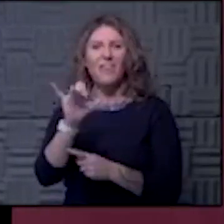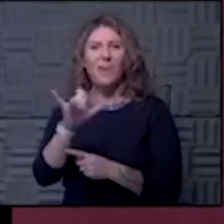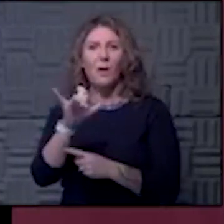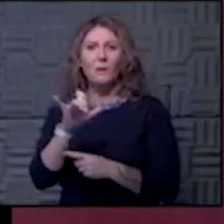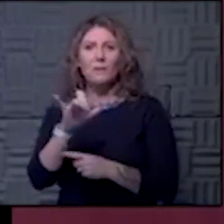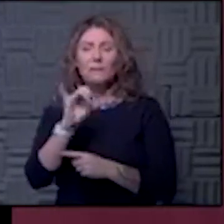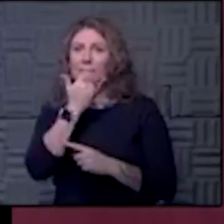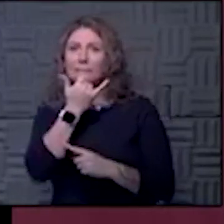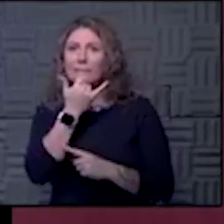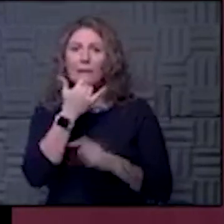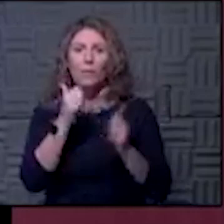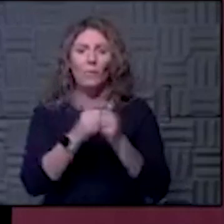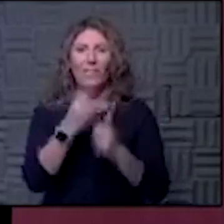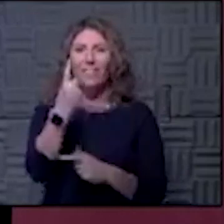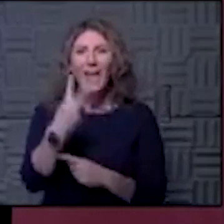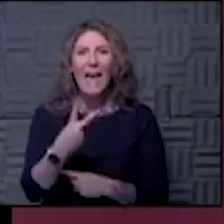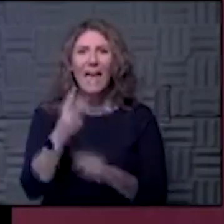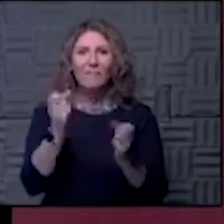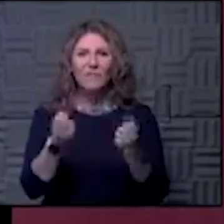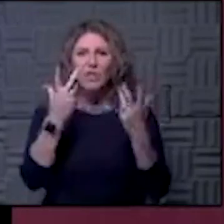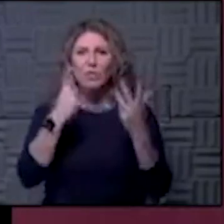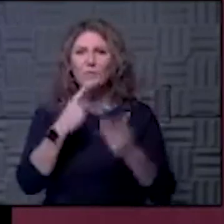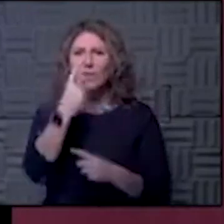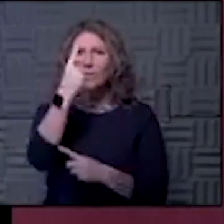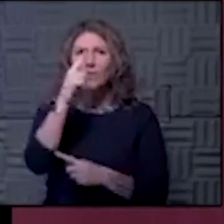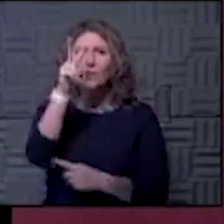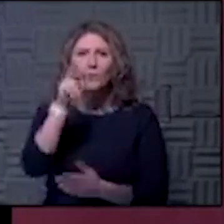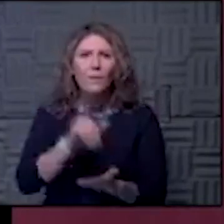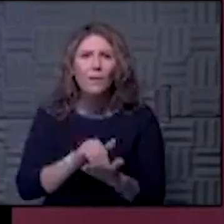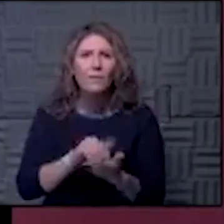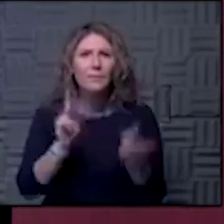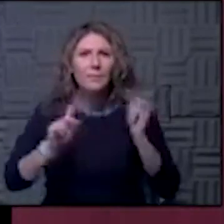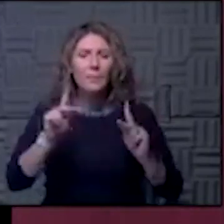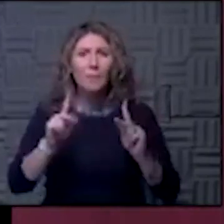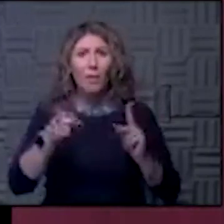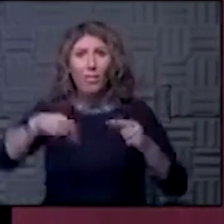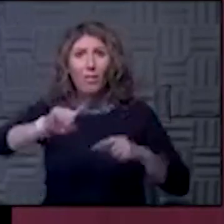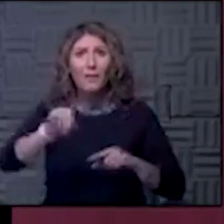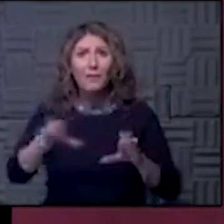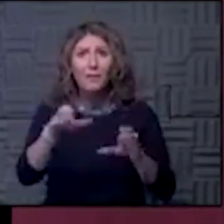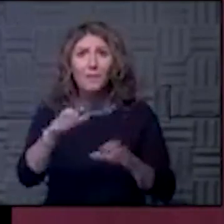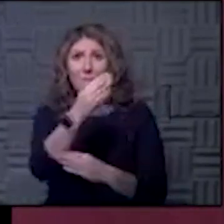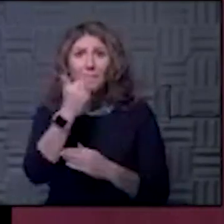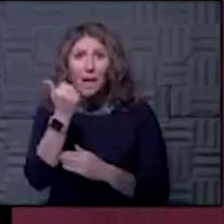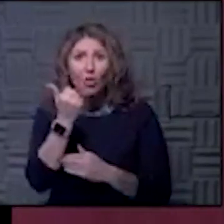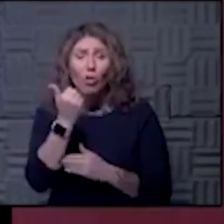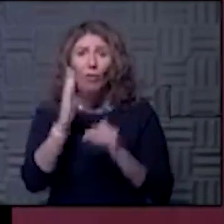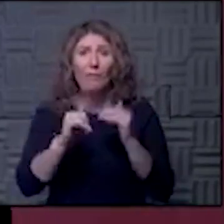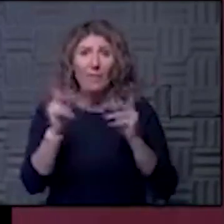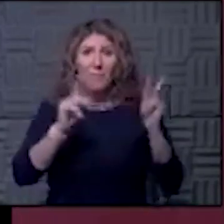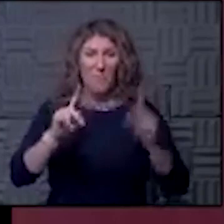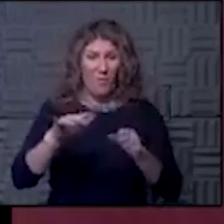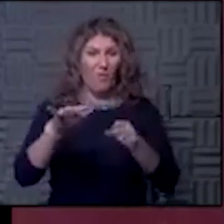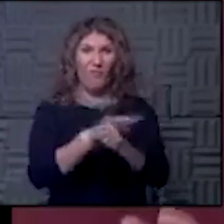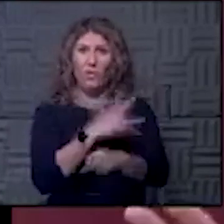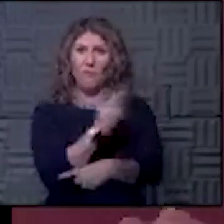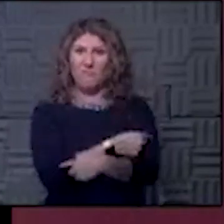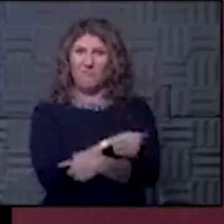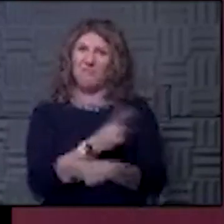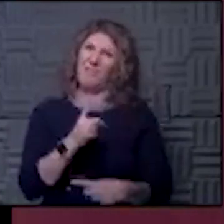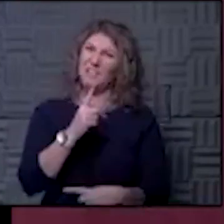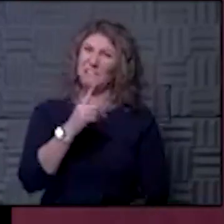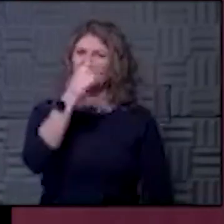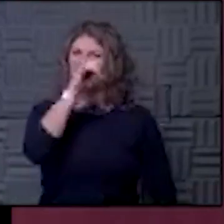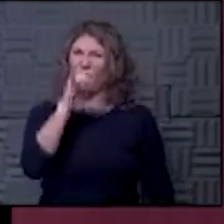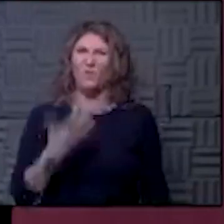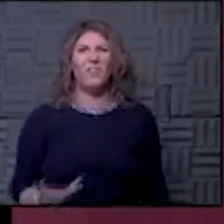on some patients. And I think they had 2,000 people who get that, and they did better than the people who got the full dose vaccine, which is that's kind of